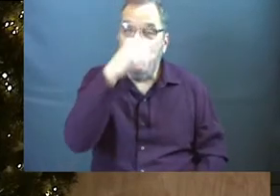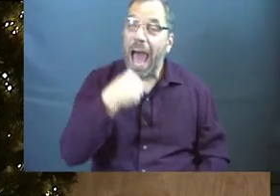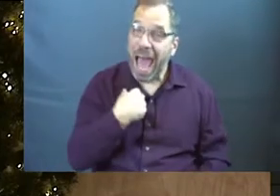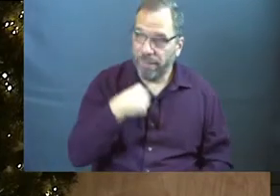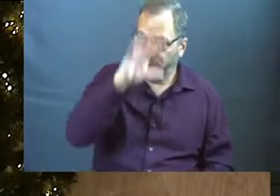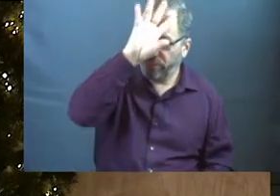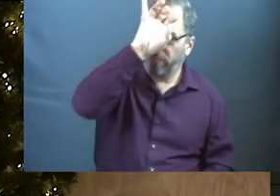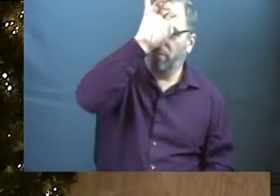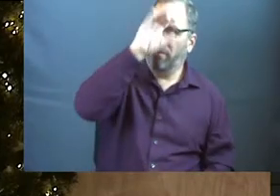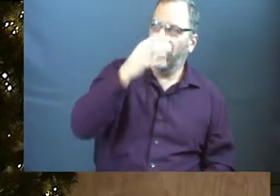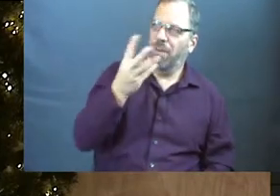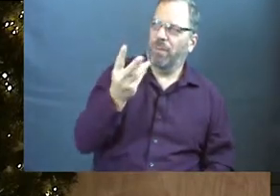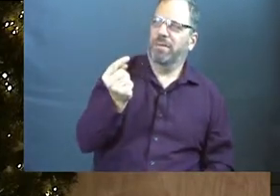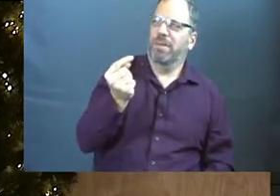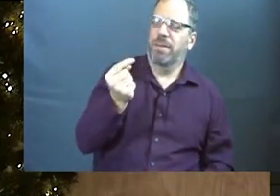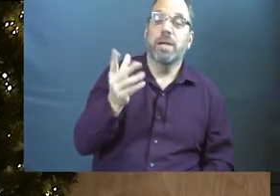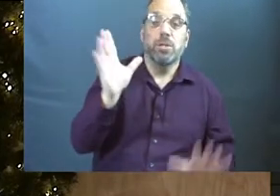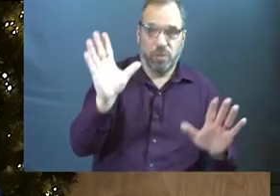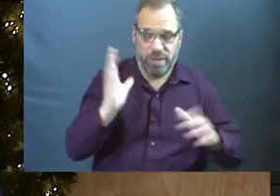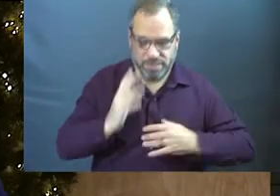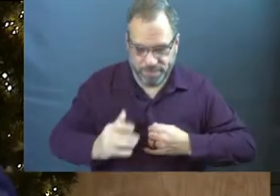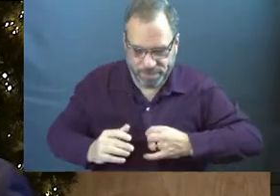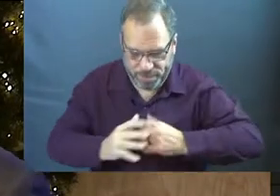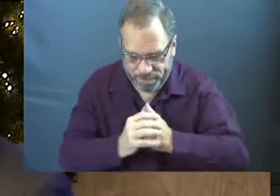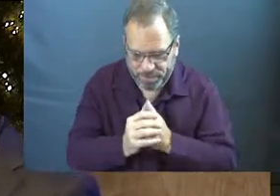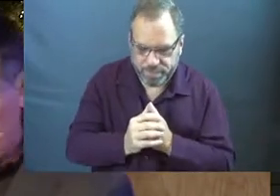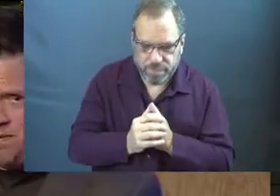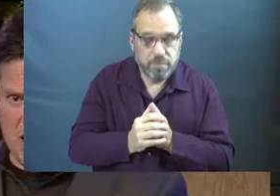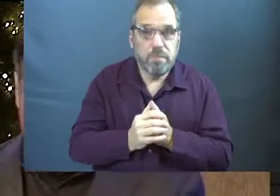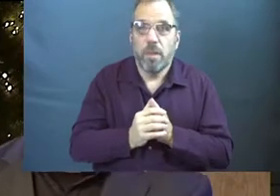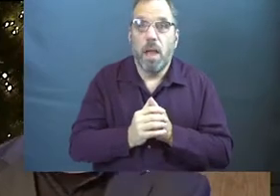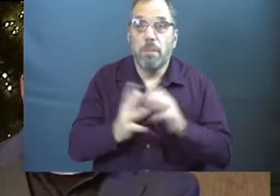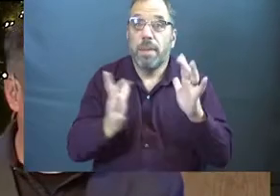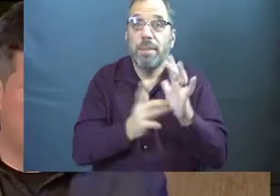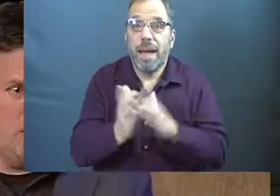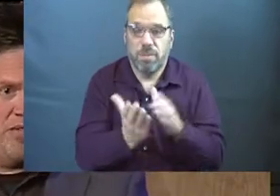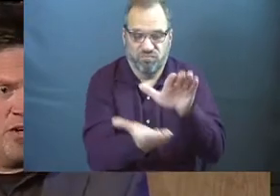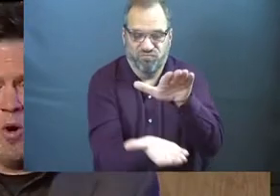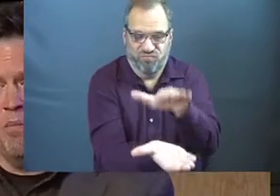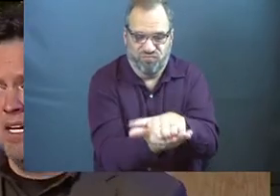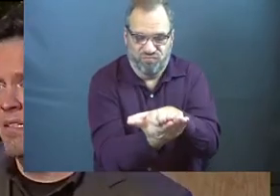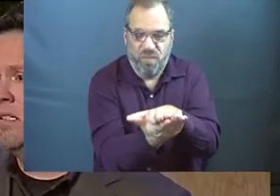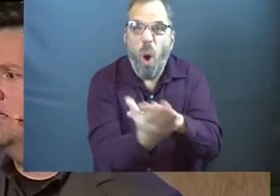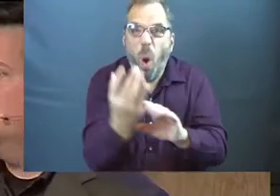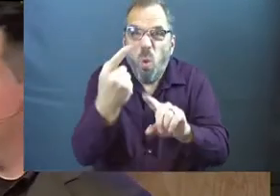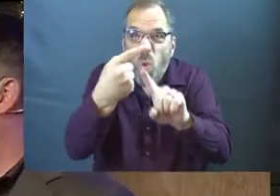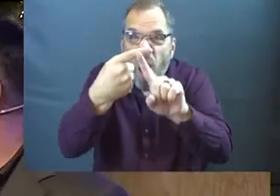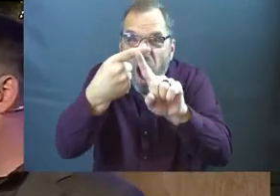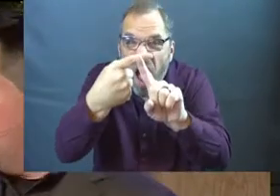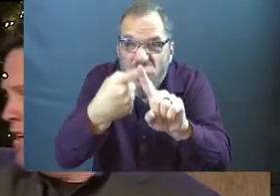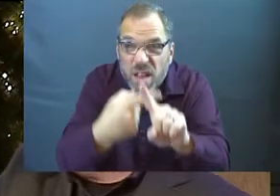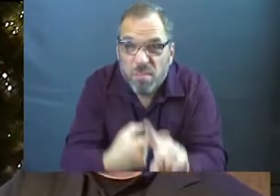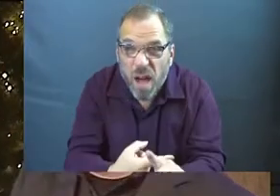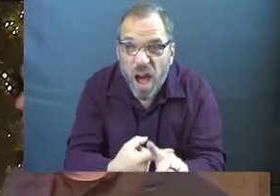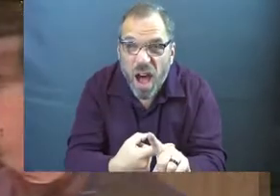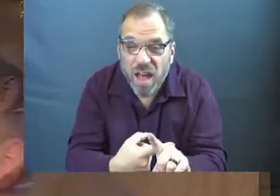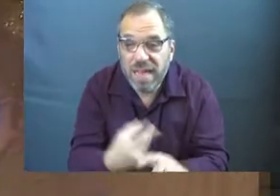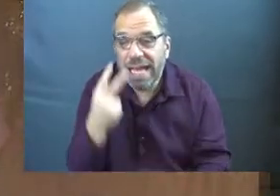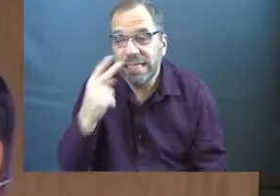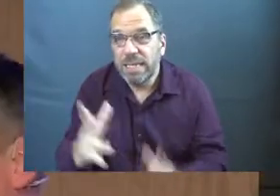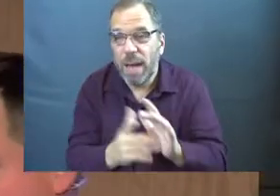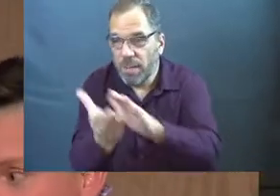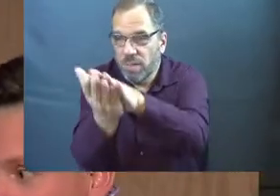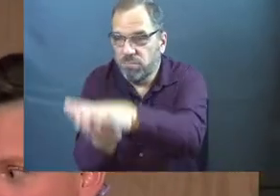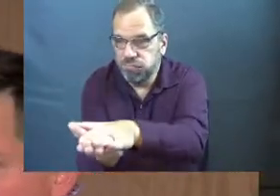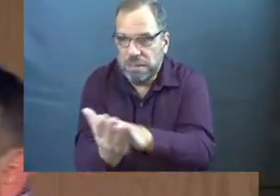out. And so I did, and I never cracked open my Bible. I went for a whole month. I'm looking at it across the room,